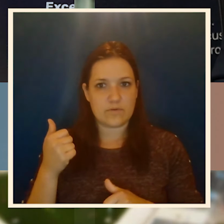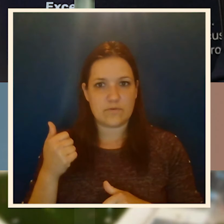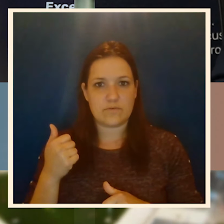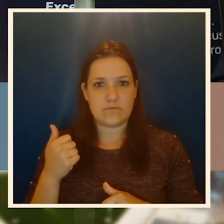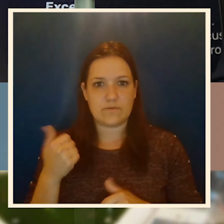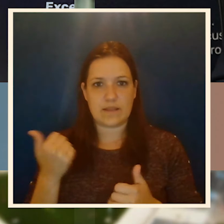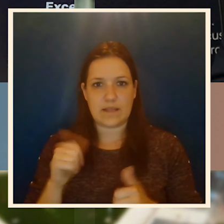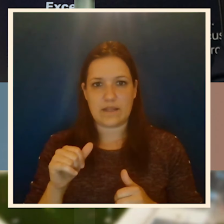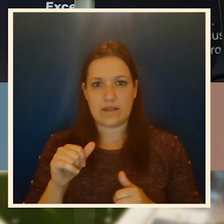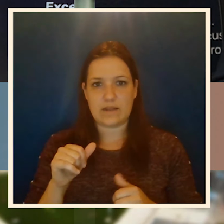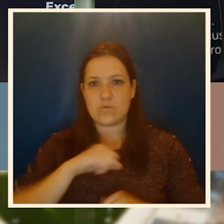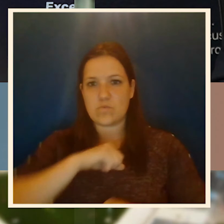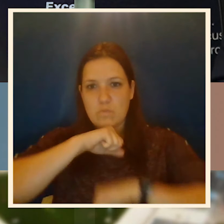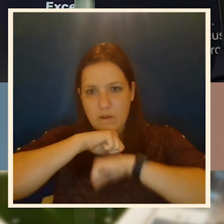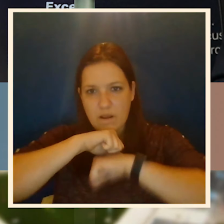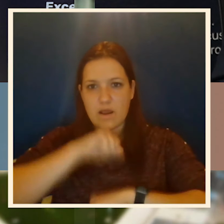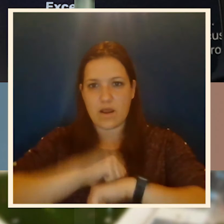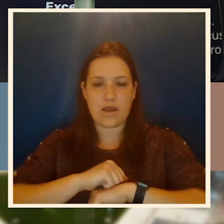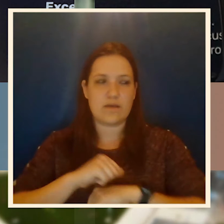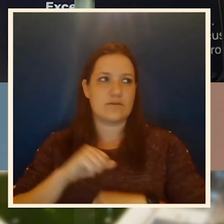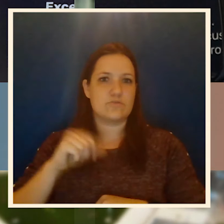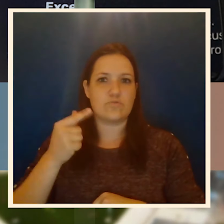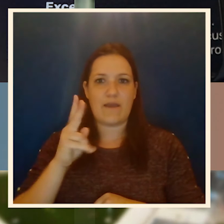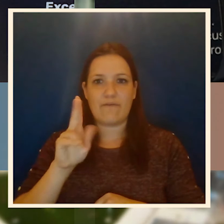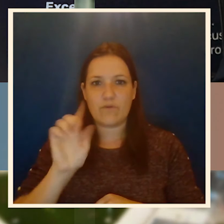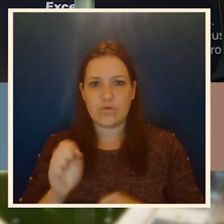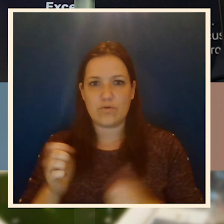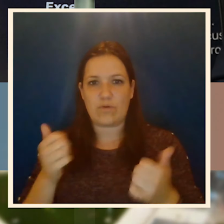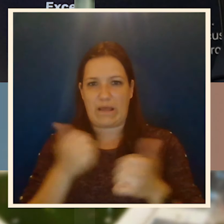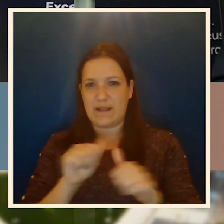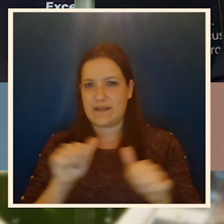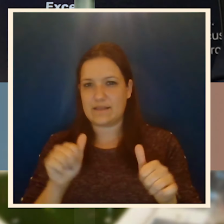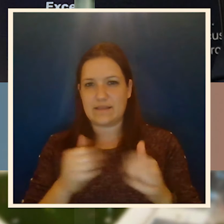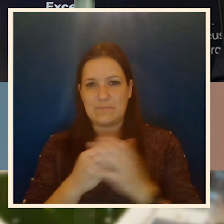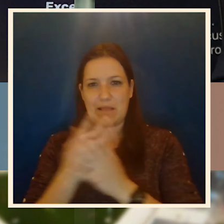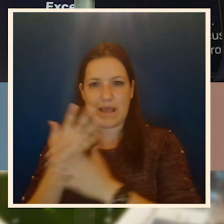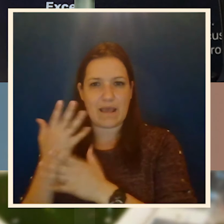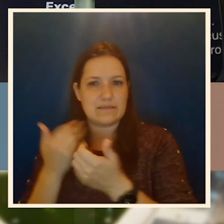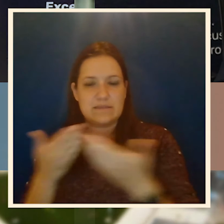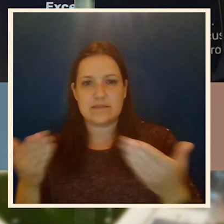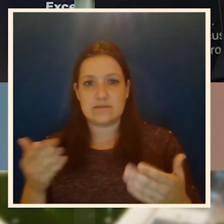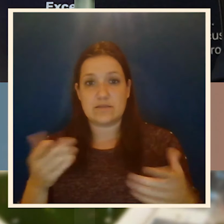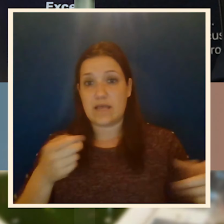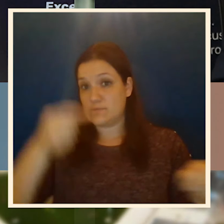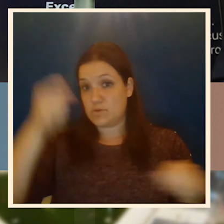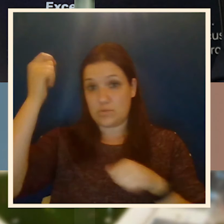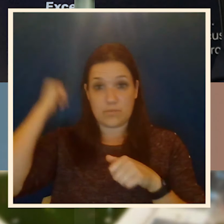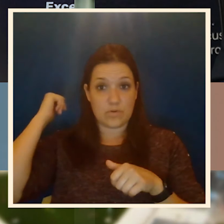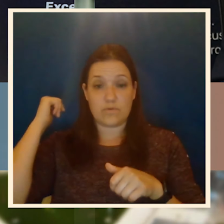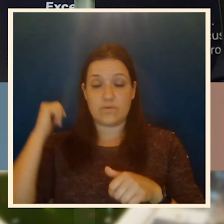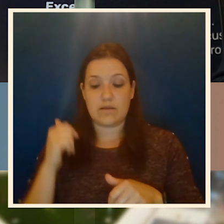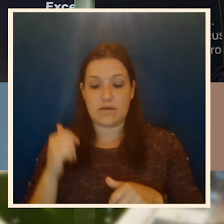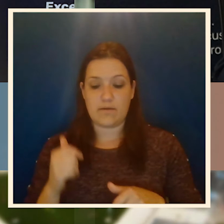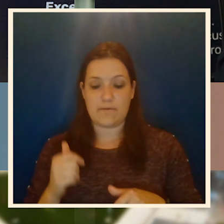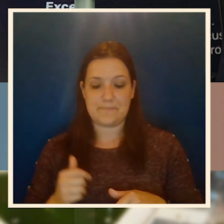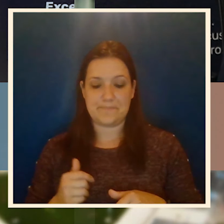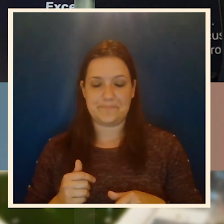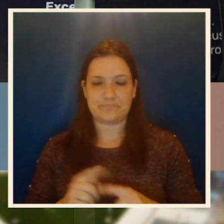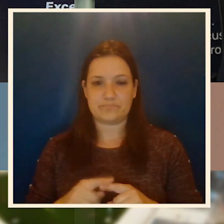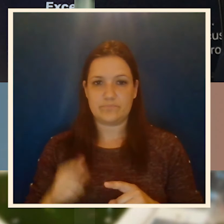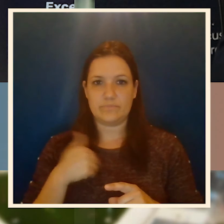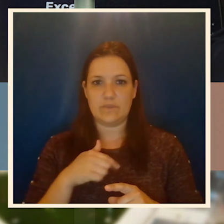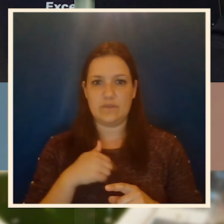know, any boulders, rocks, you know, gravel, landscaping stuff. So that's all removed. And but